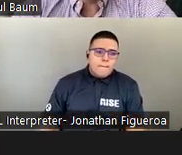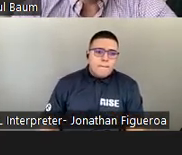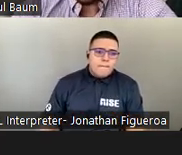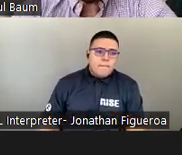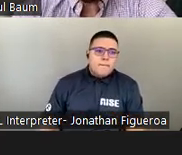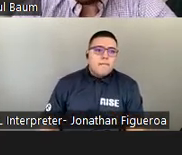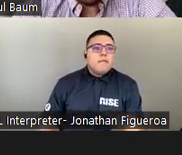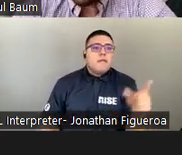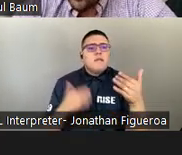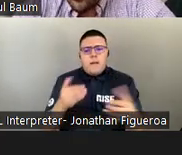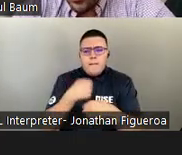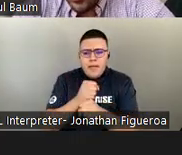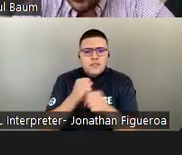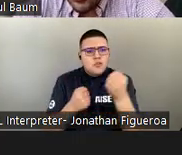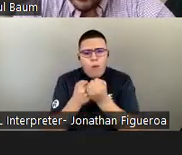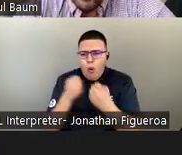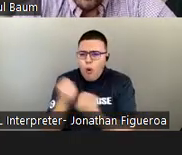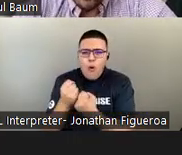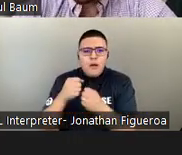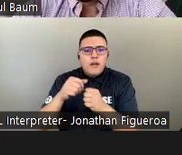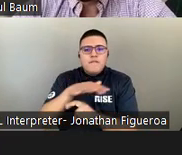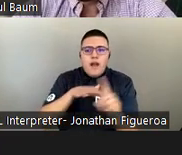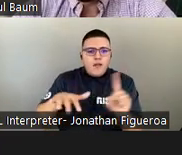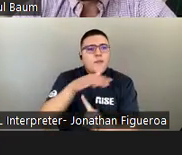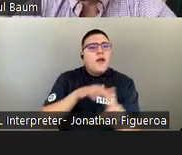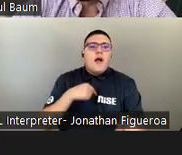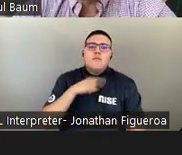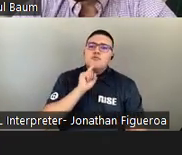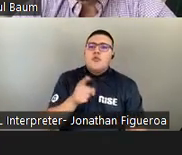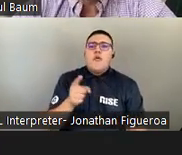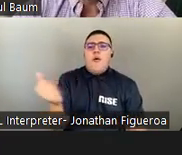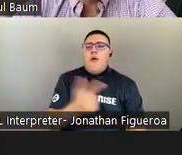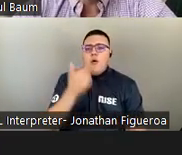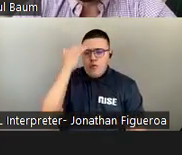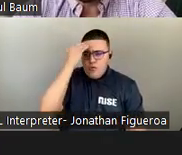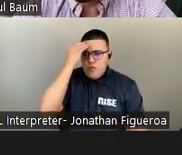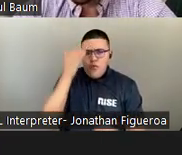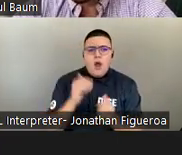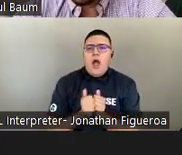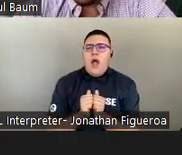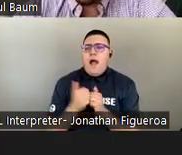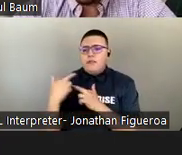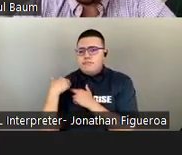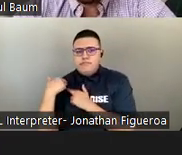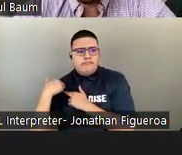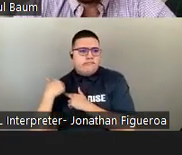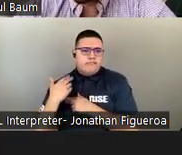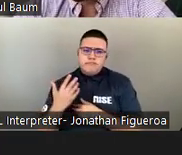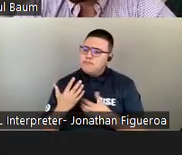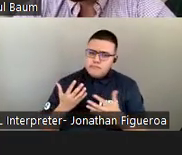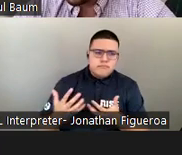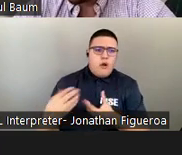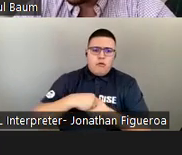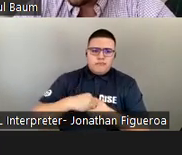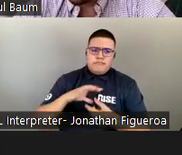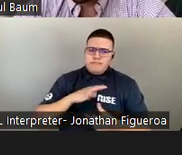let's create a supportive environment. I'm sure you all are already doing your darndest to do this because